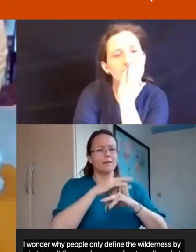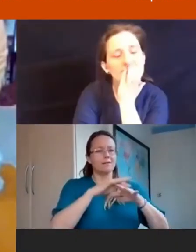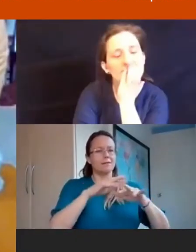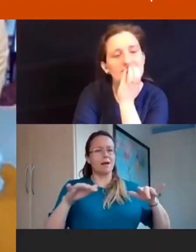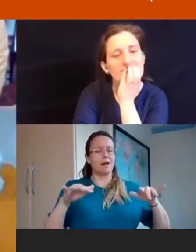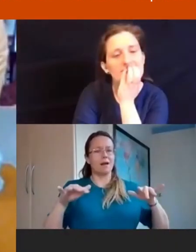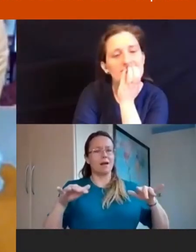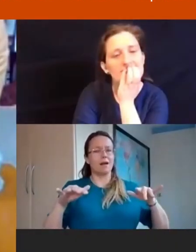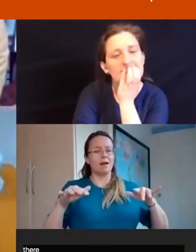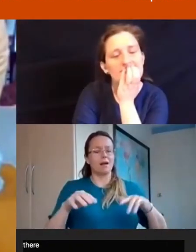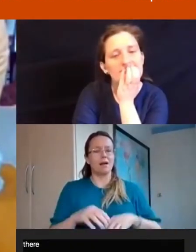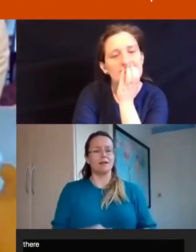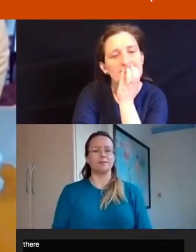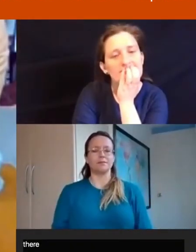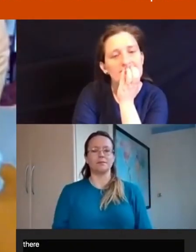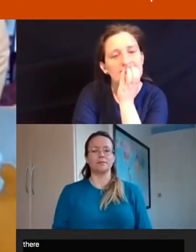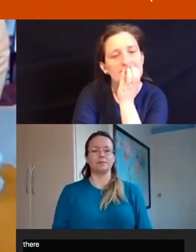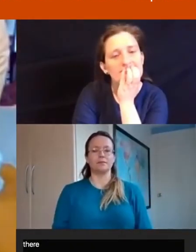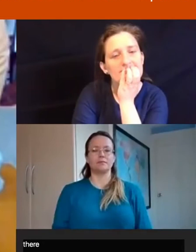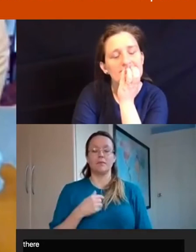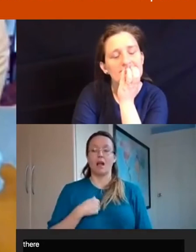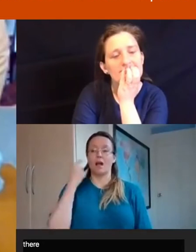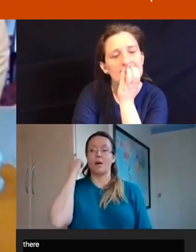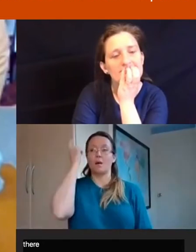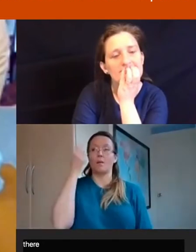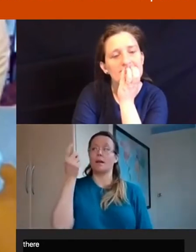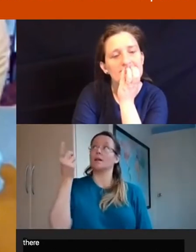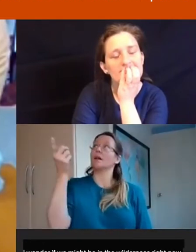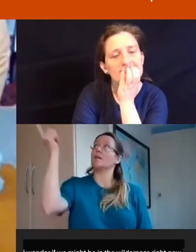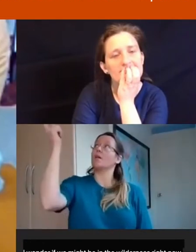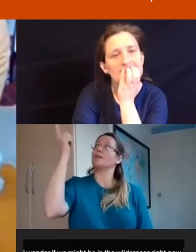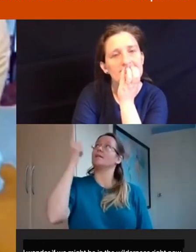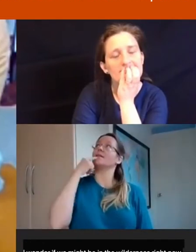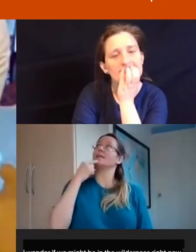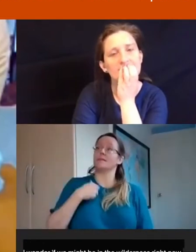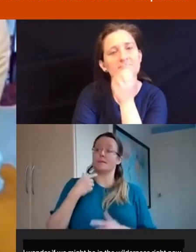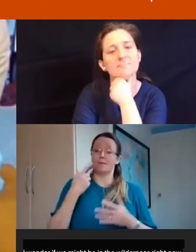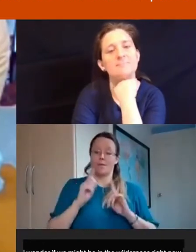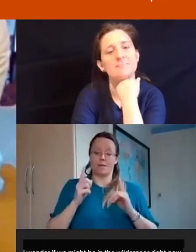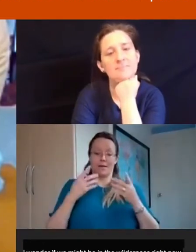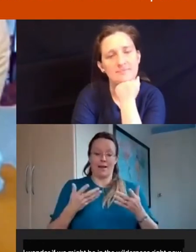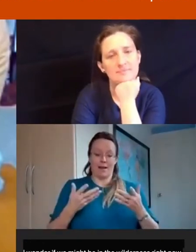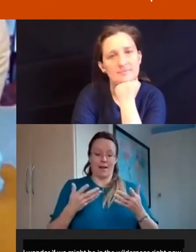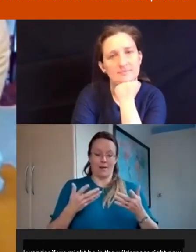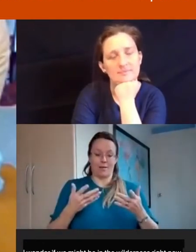I wonder what revelation God is bringing to us in the wilderness.